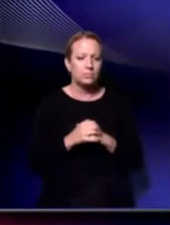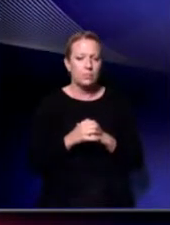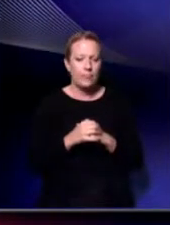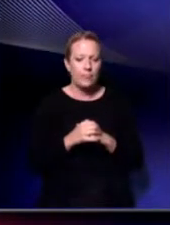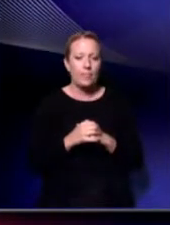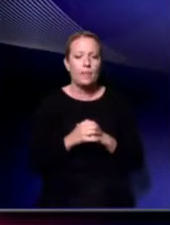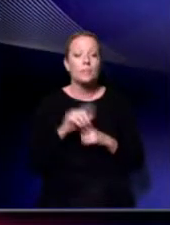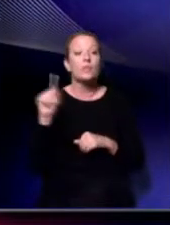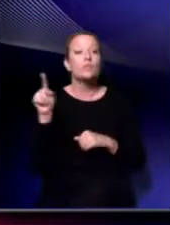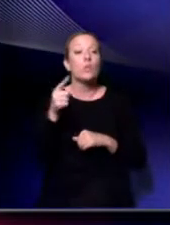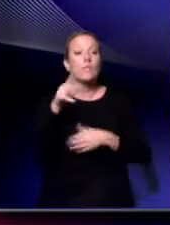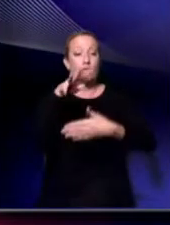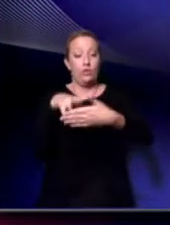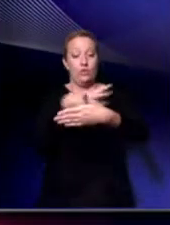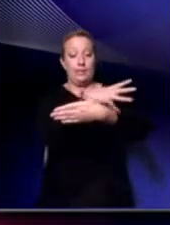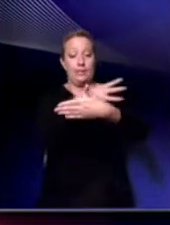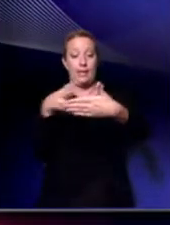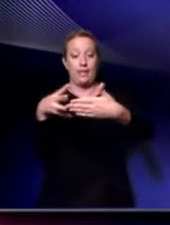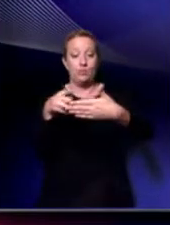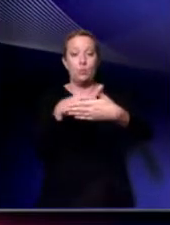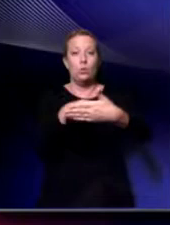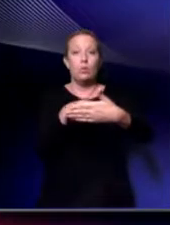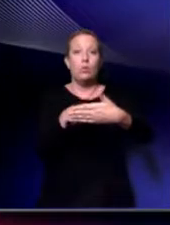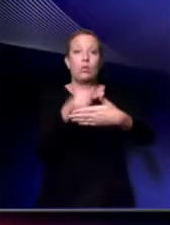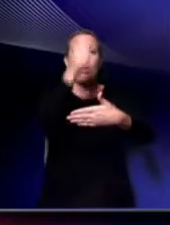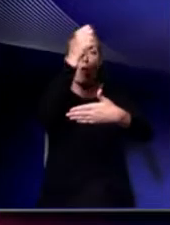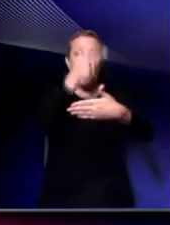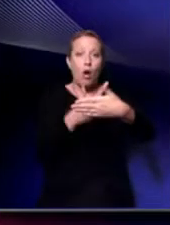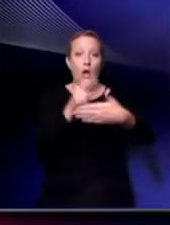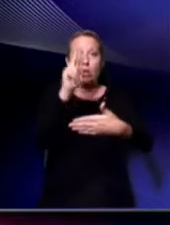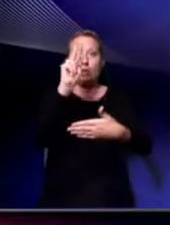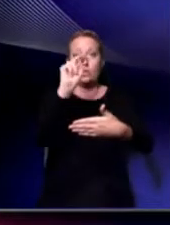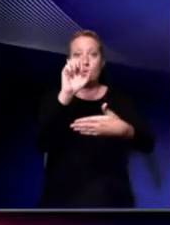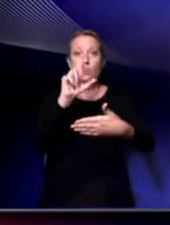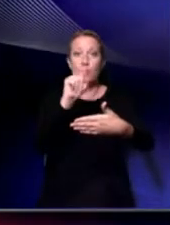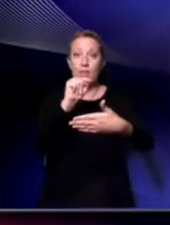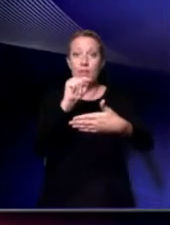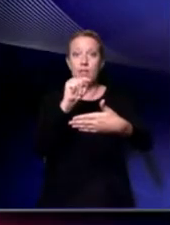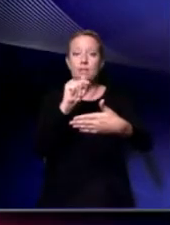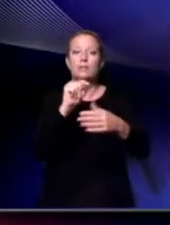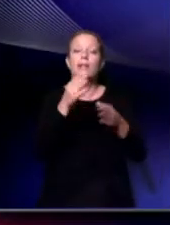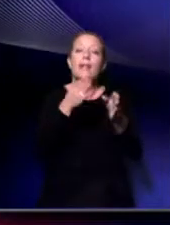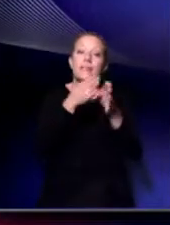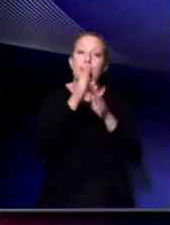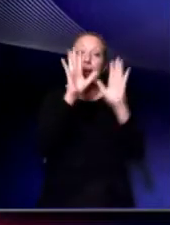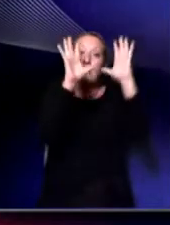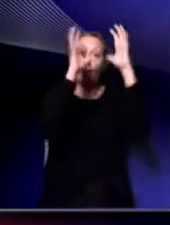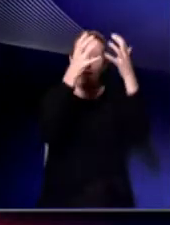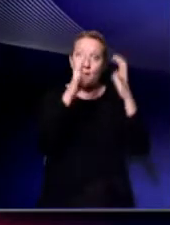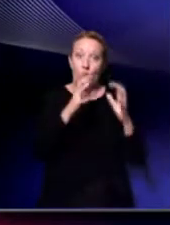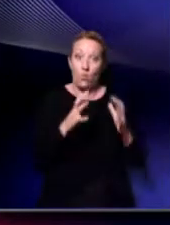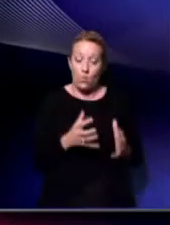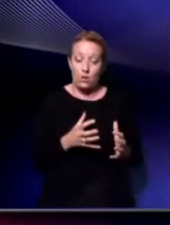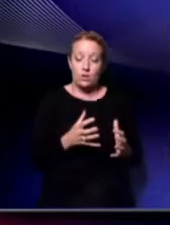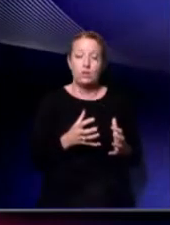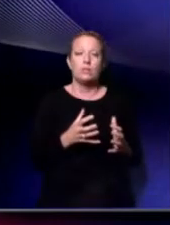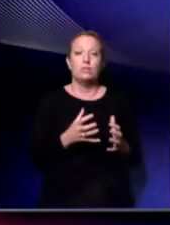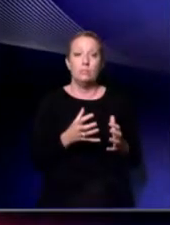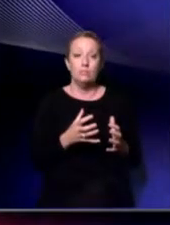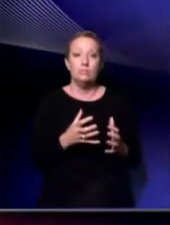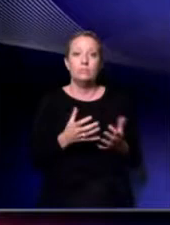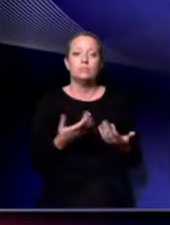schedule that I gave you is really all of the units and how they're broken out by the main categories that the budget, that the